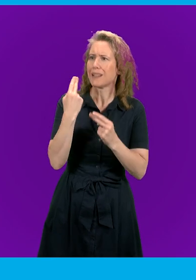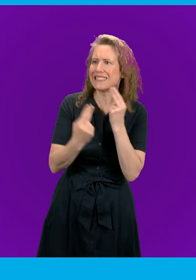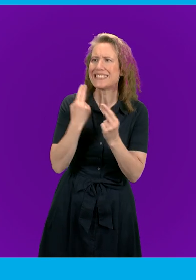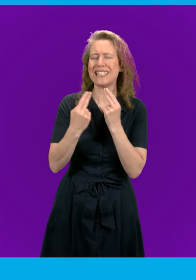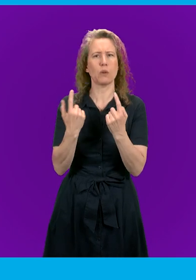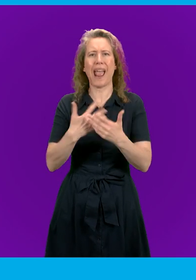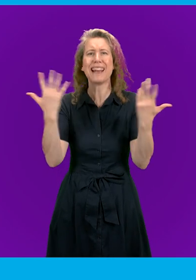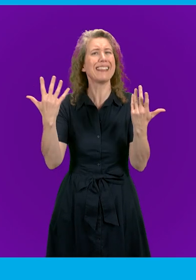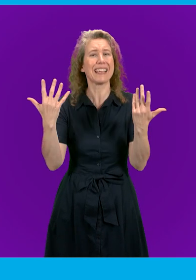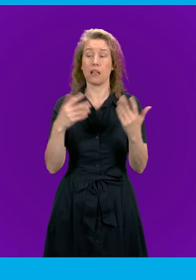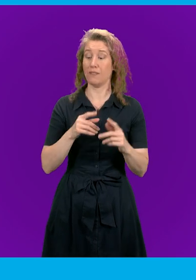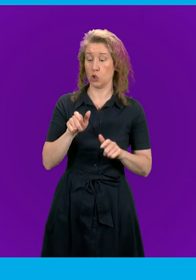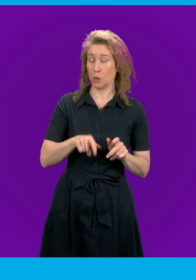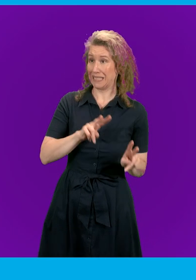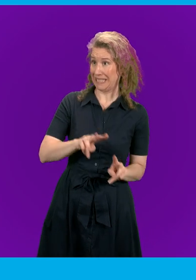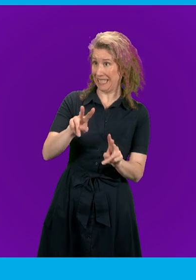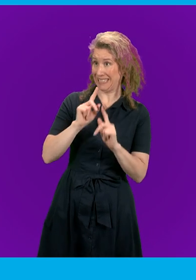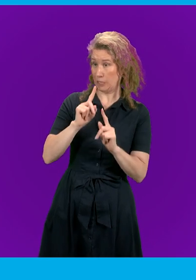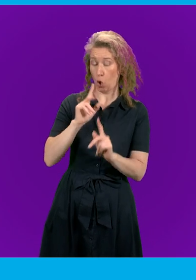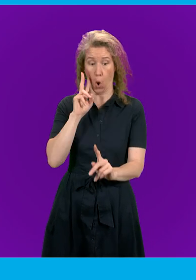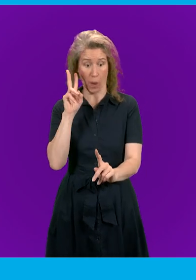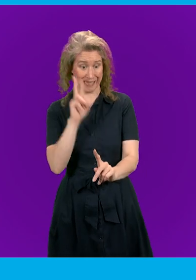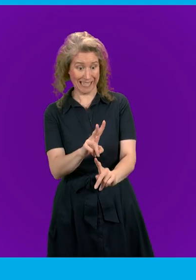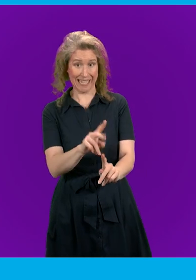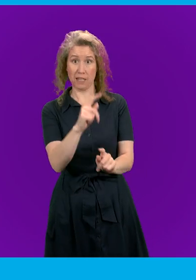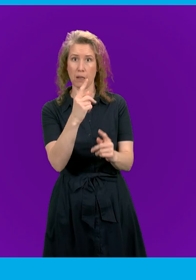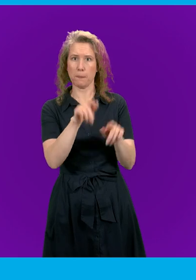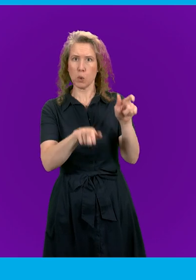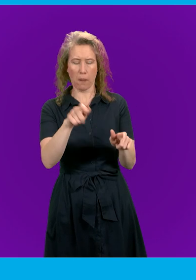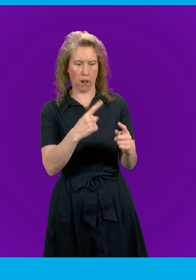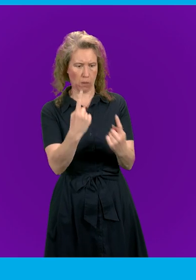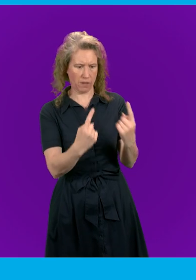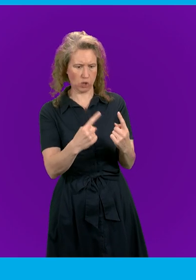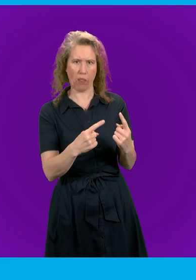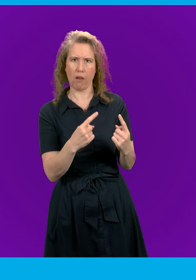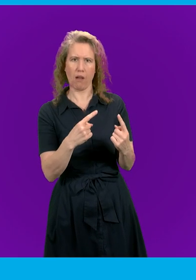When students see a teacher observe something like that and not do anything,